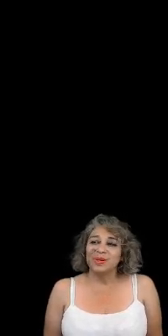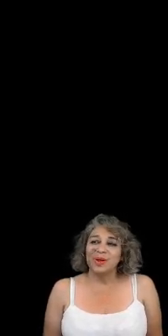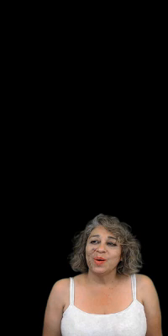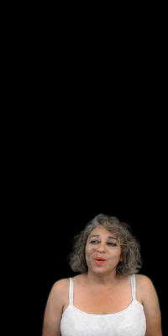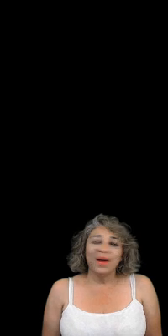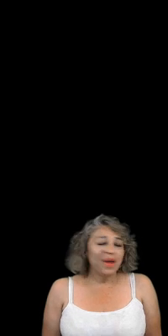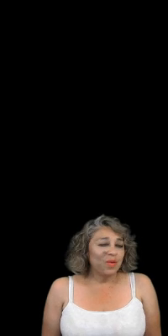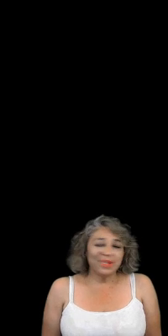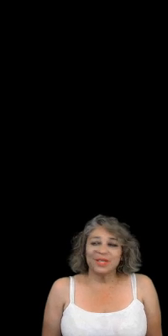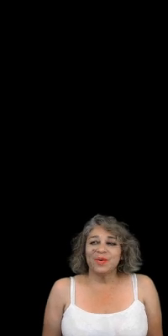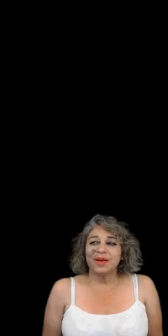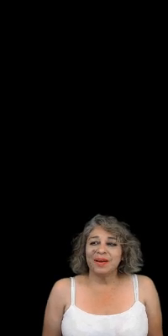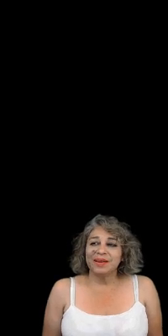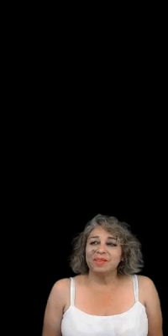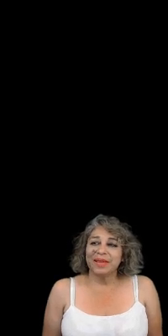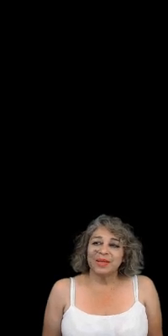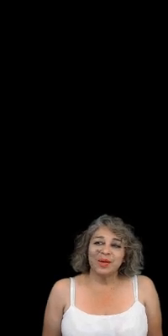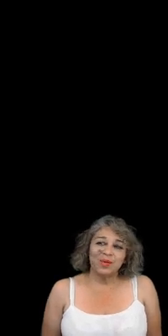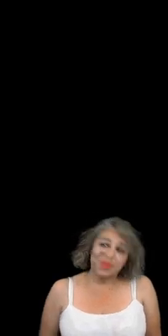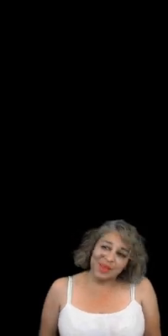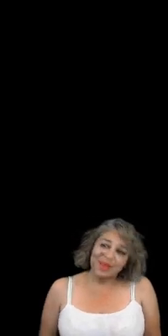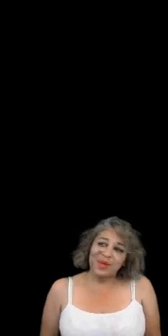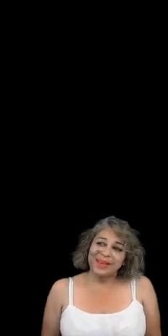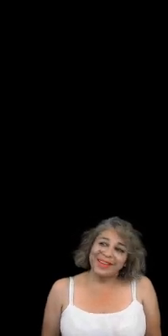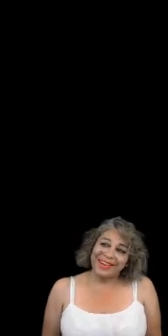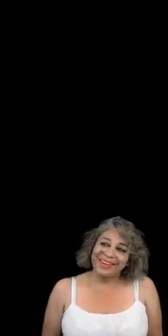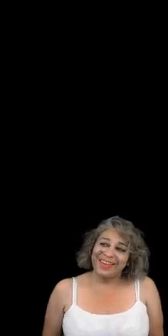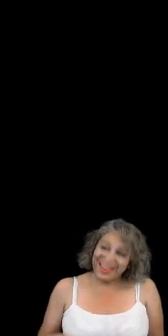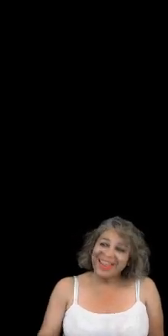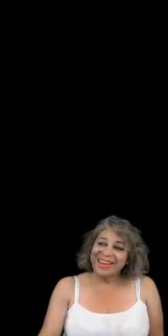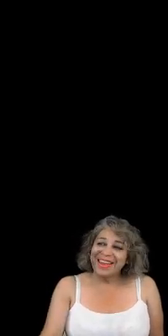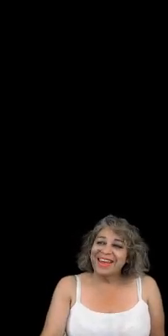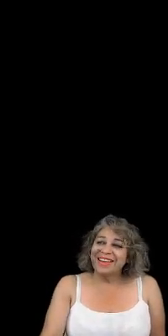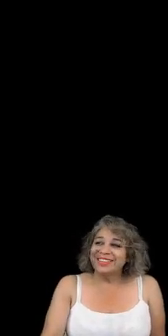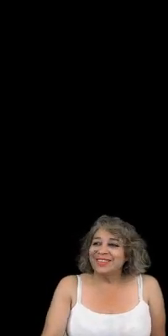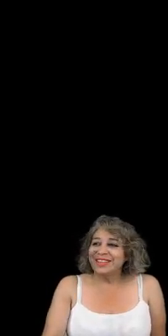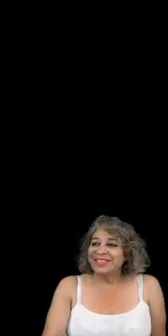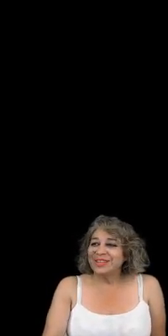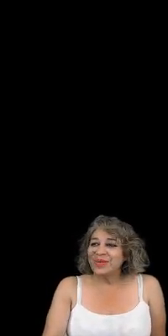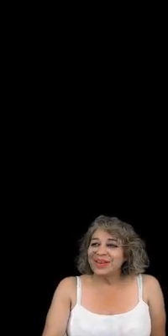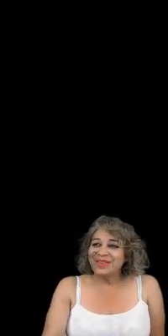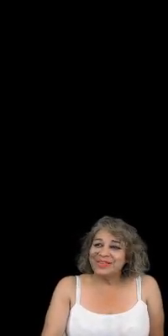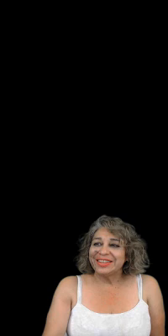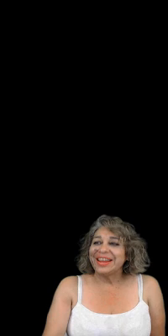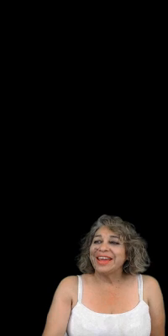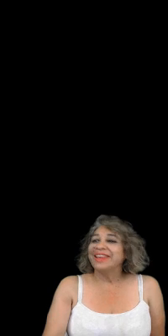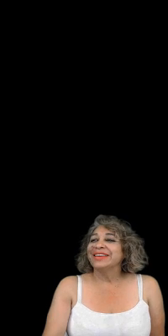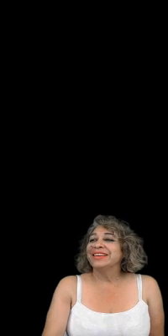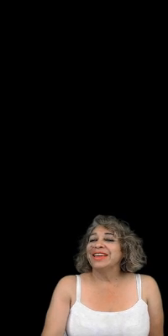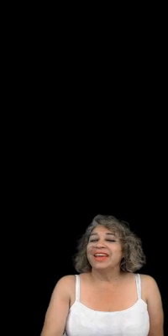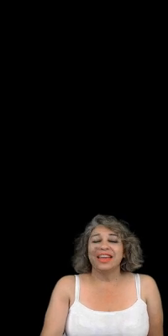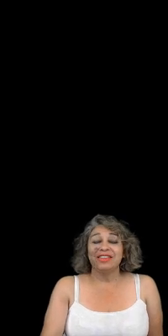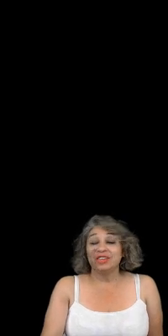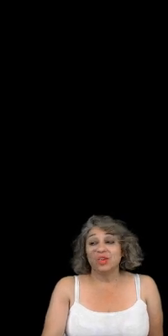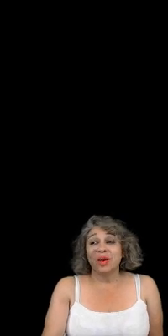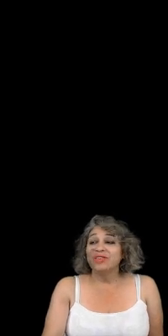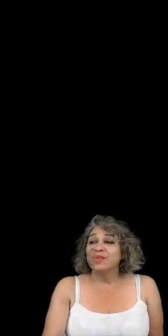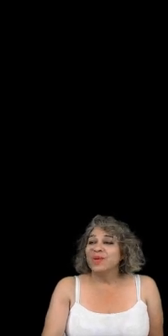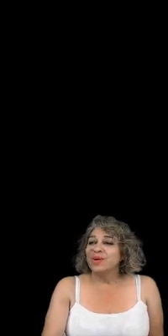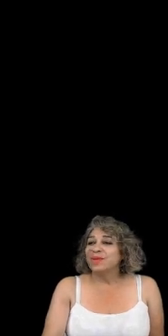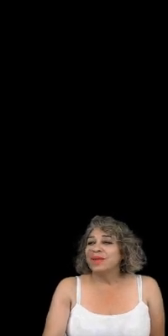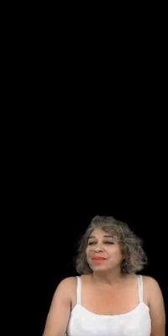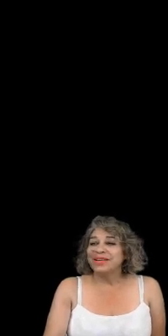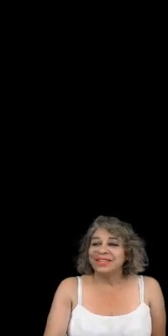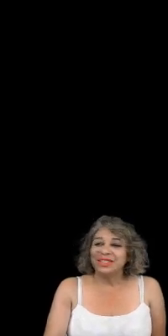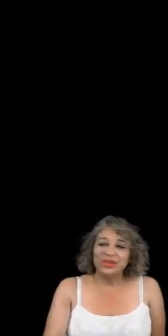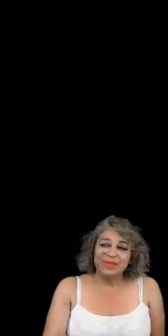be able to know what's going on in Mexico really quickly okay so that's the quick one for today and there's quite a few